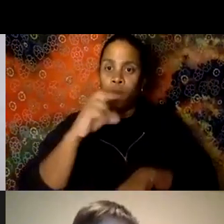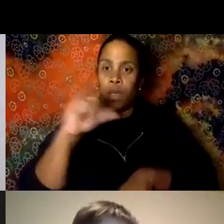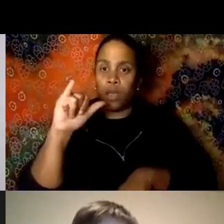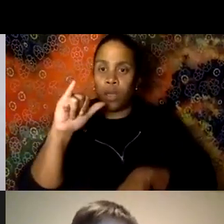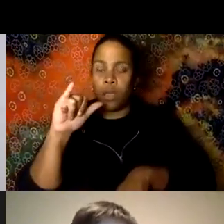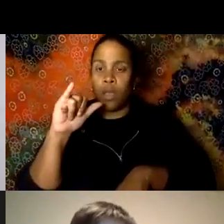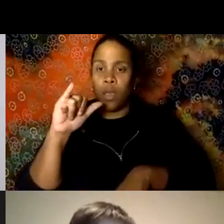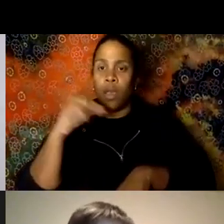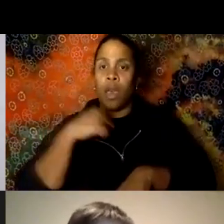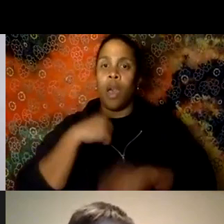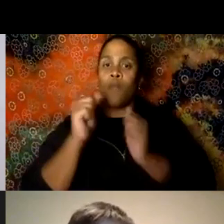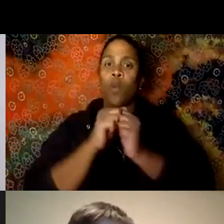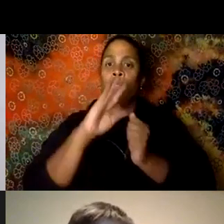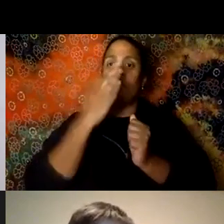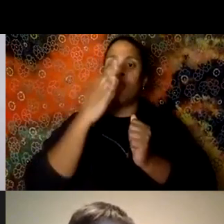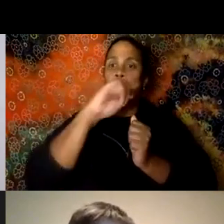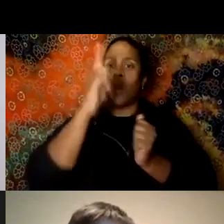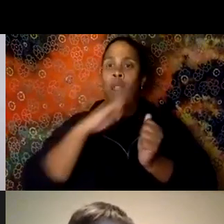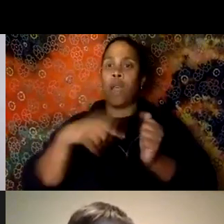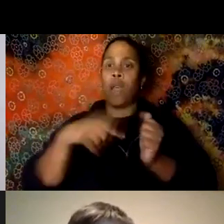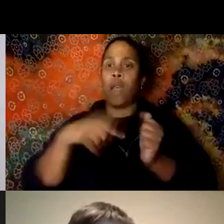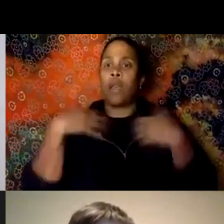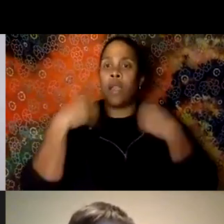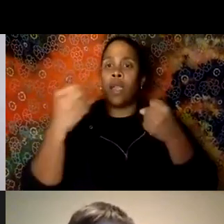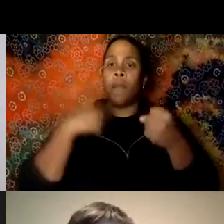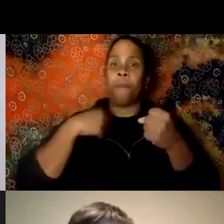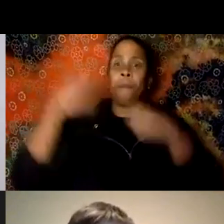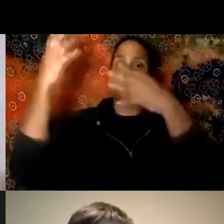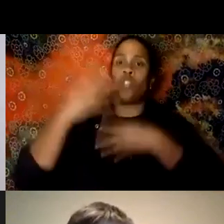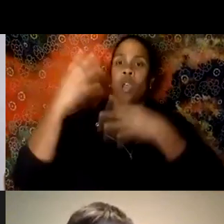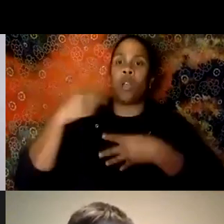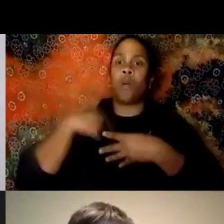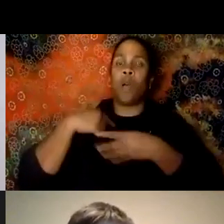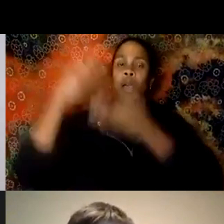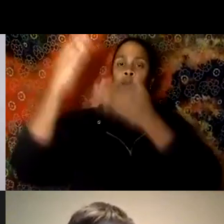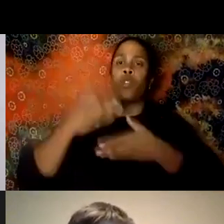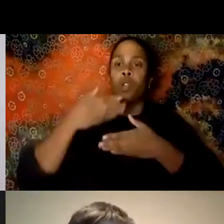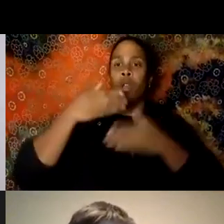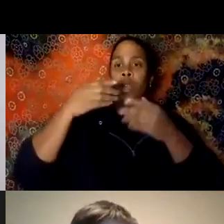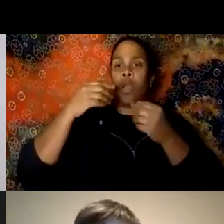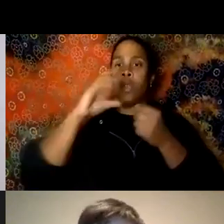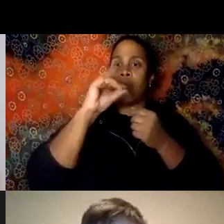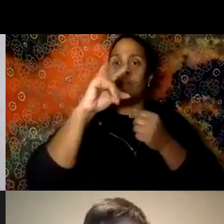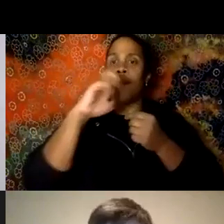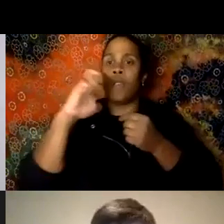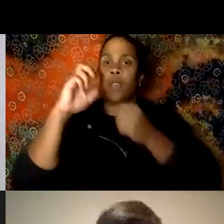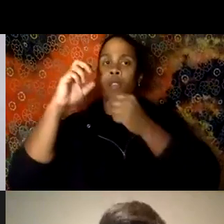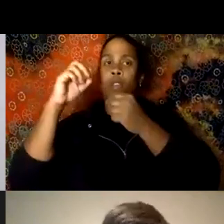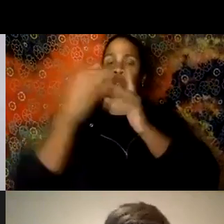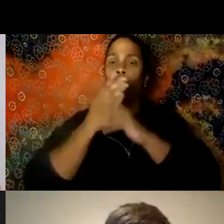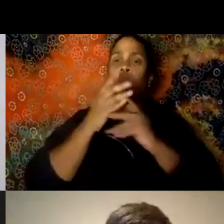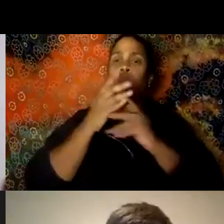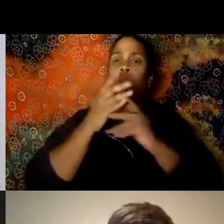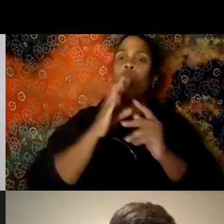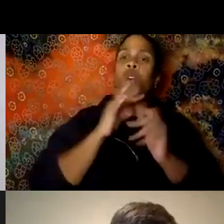Goins. I'm with Blue Lightning Healing. I am a channel, so I bring divine through to talk to you. So you have a conversation with them,